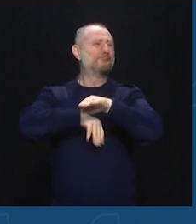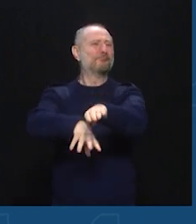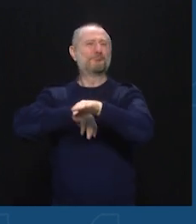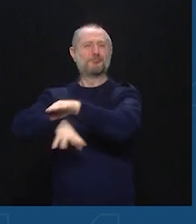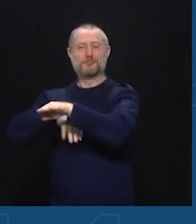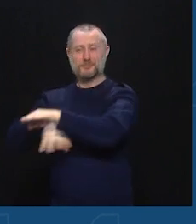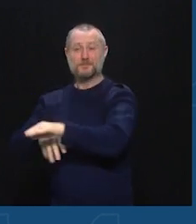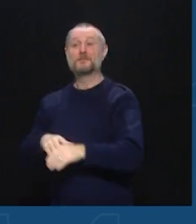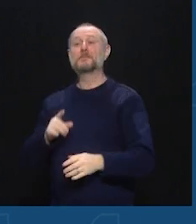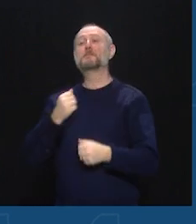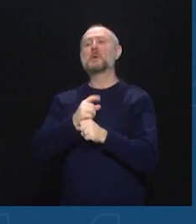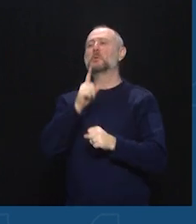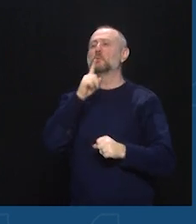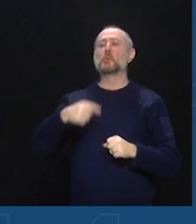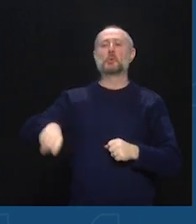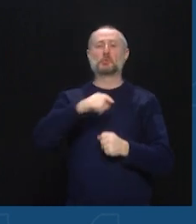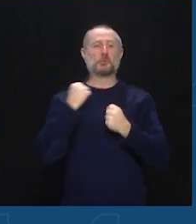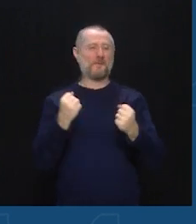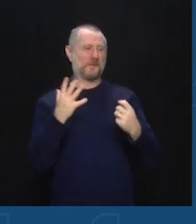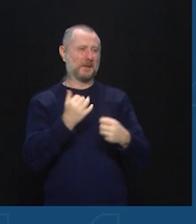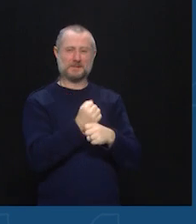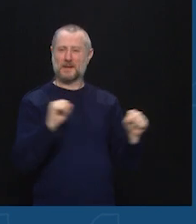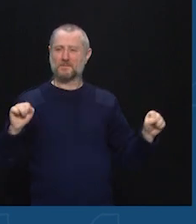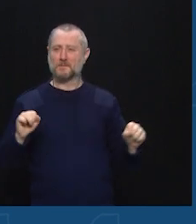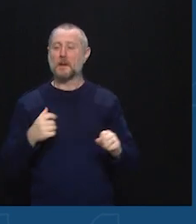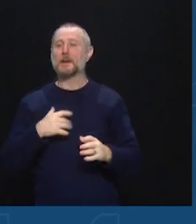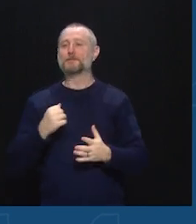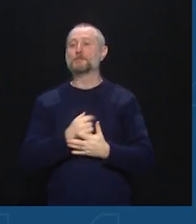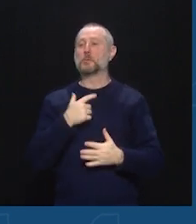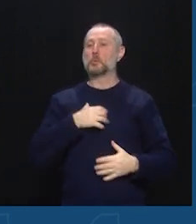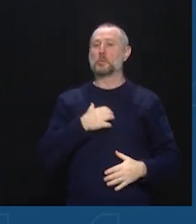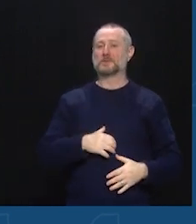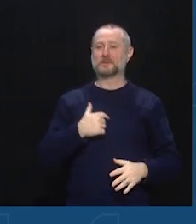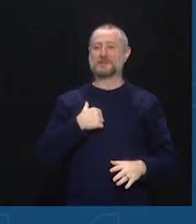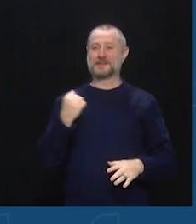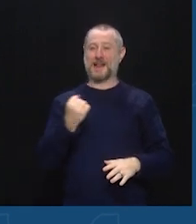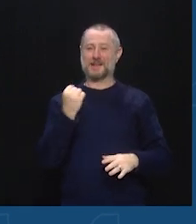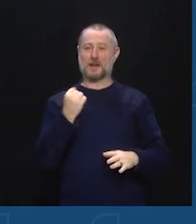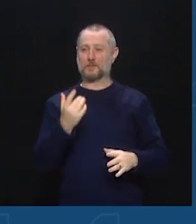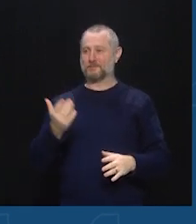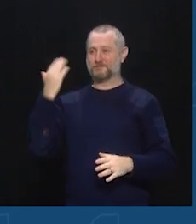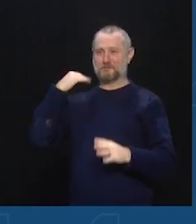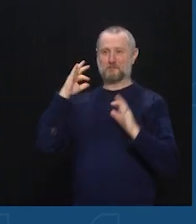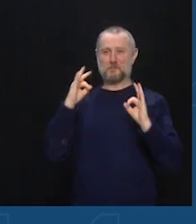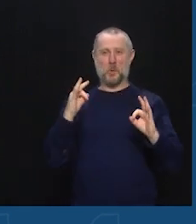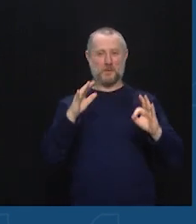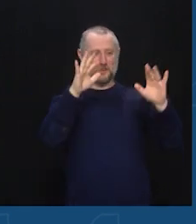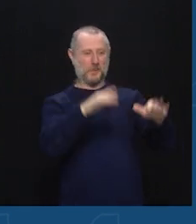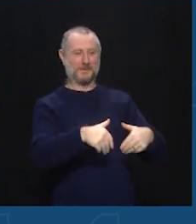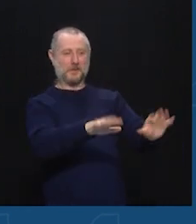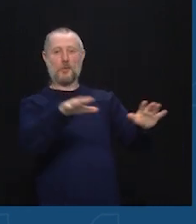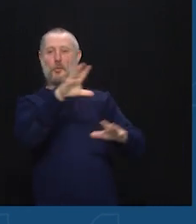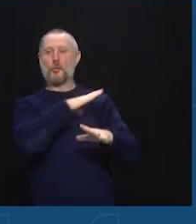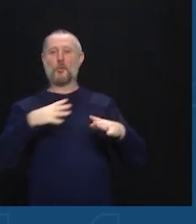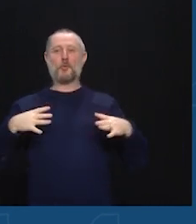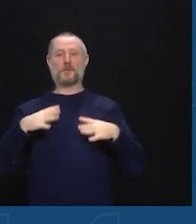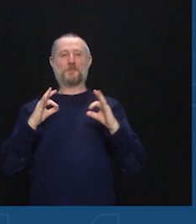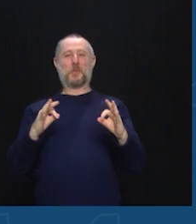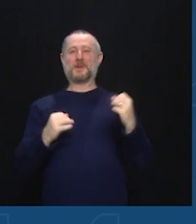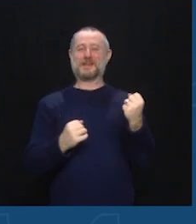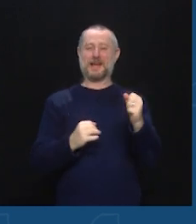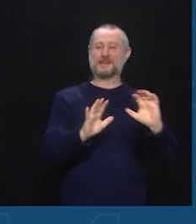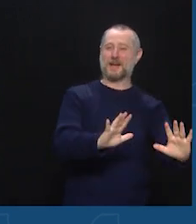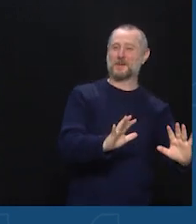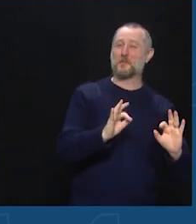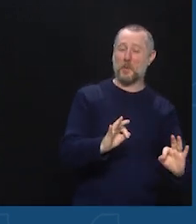It's too bad it's not a Saturday like we experienced with our last major snow event downstate. Was concentrated on a weekend, which made it